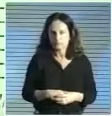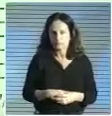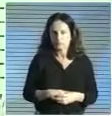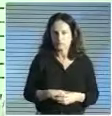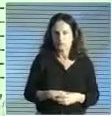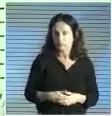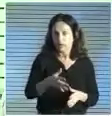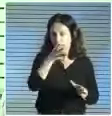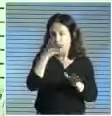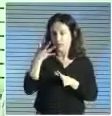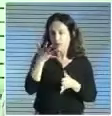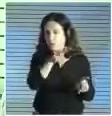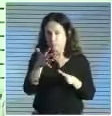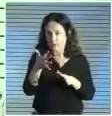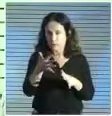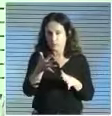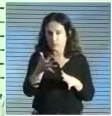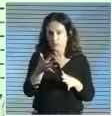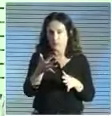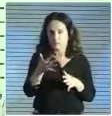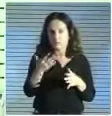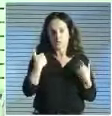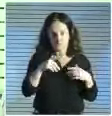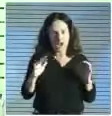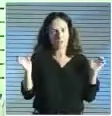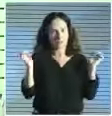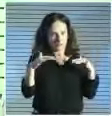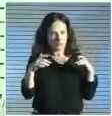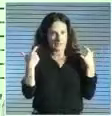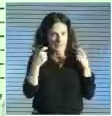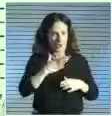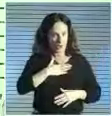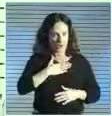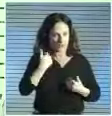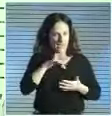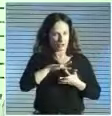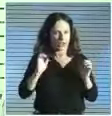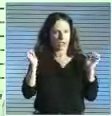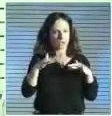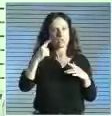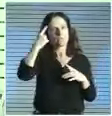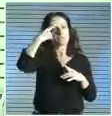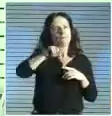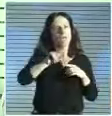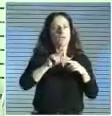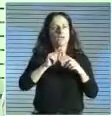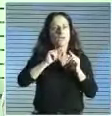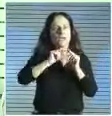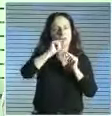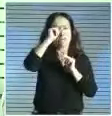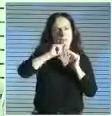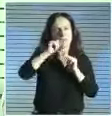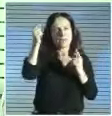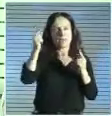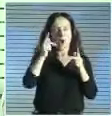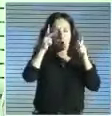ago, to define how a footprint of a hotel is measured in terms of carbon and in terms of water.